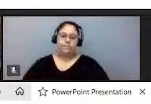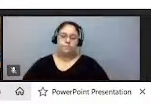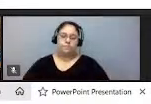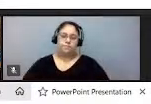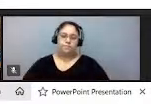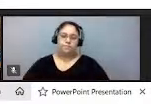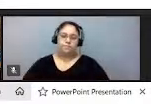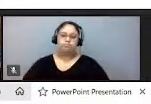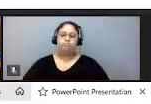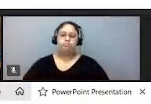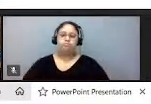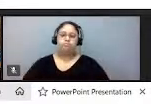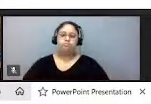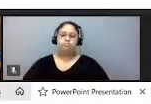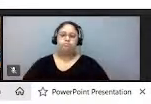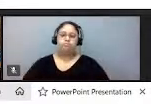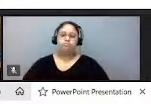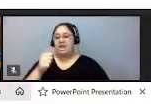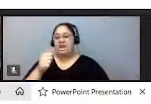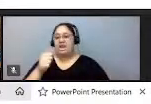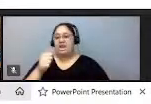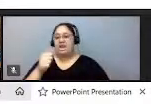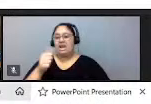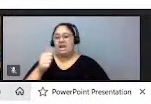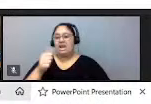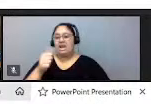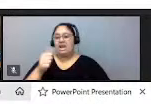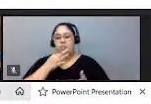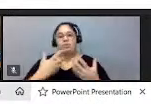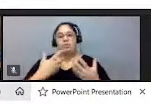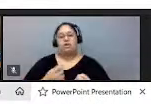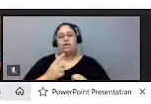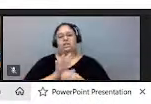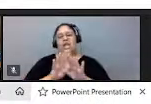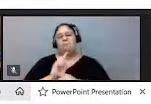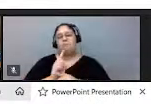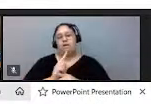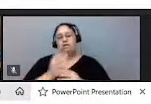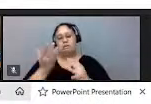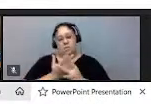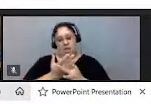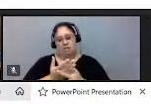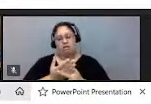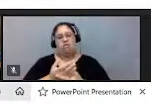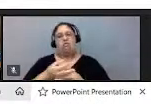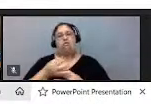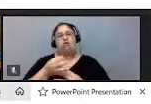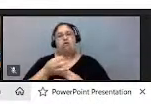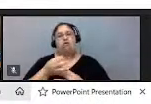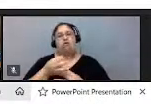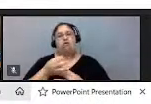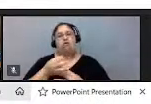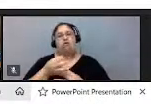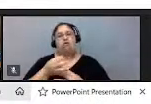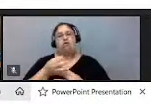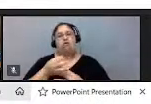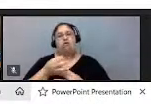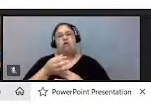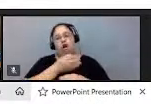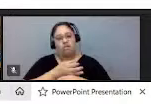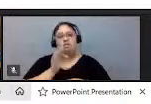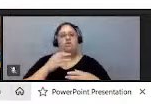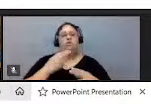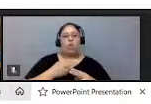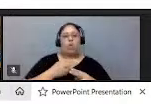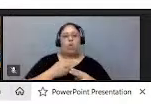know that we still have another presentation but I'd like to propose that we just take a quick 10-minute breather grab some coffee use the bathroom um also